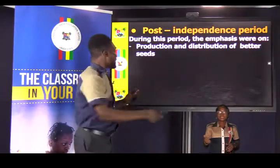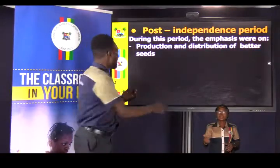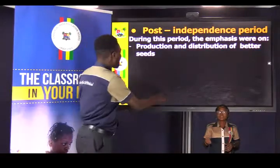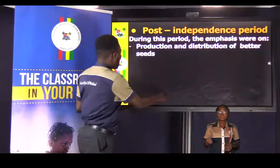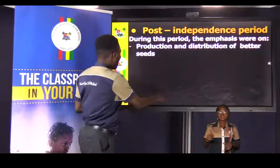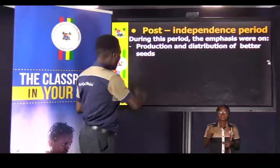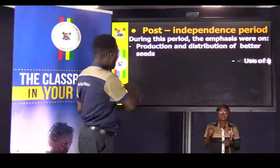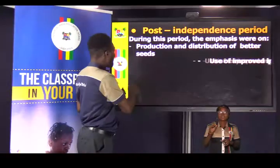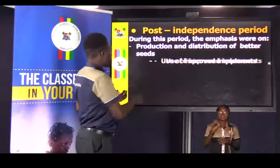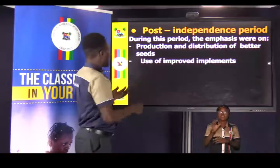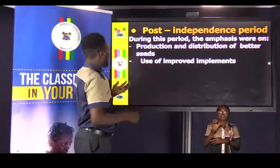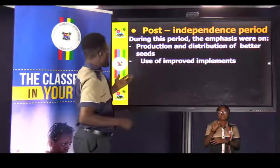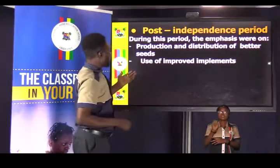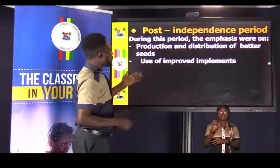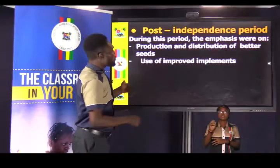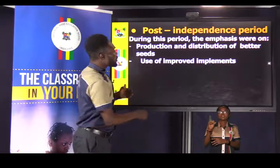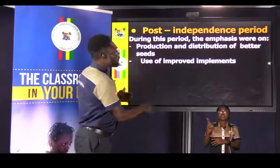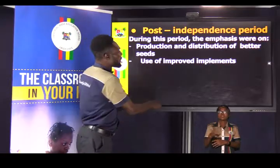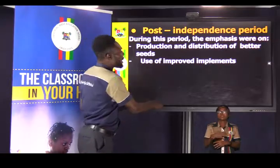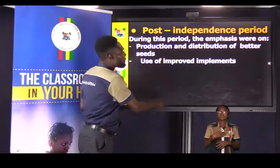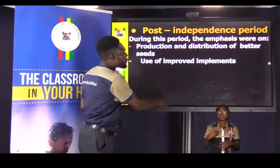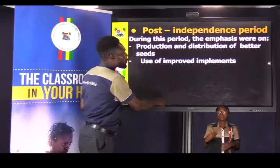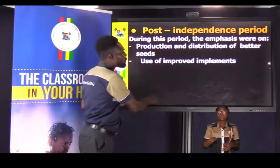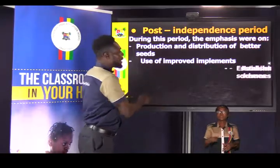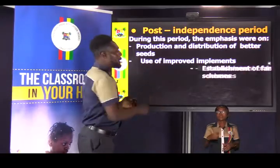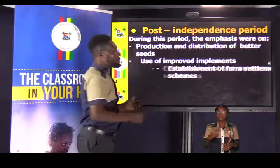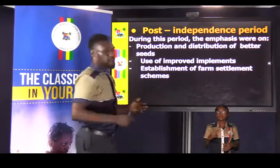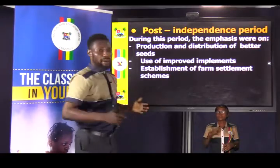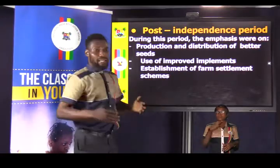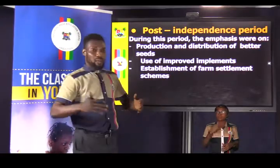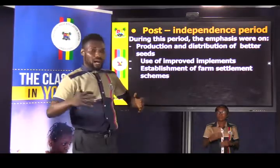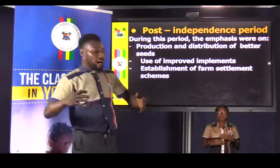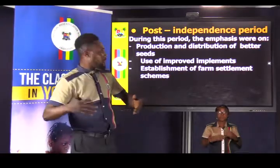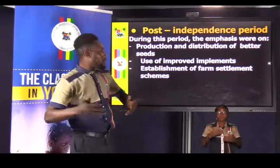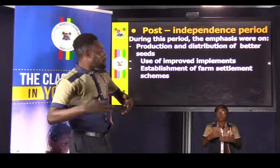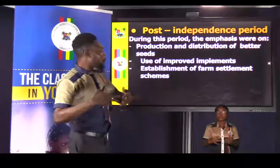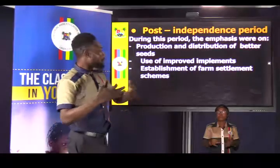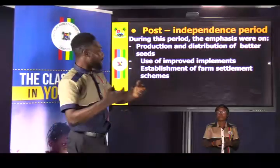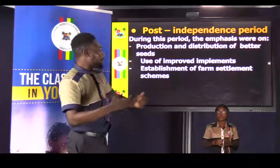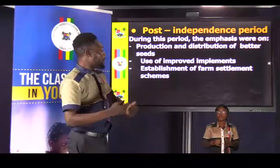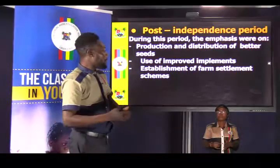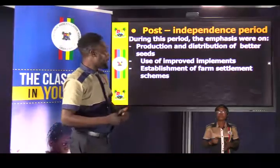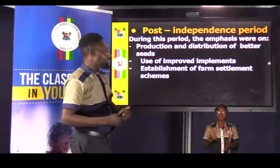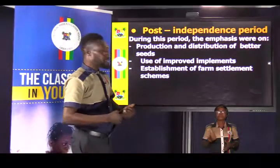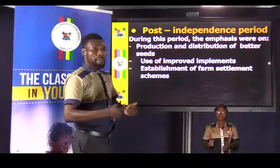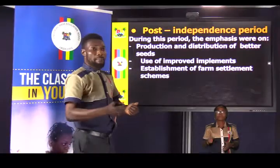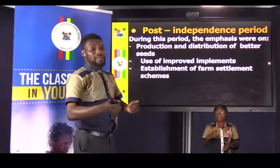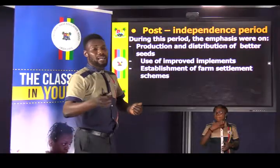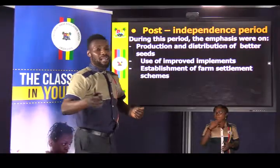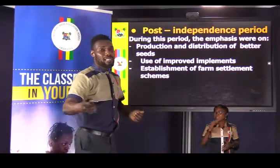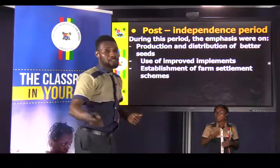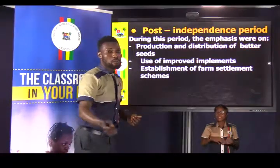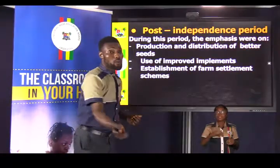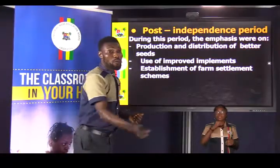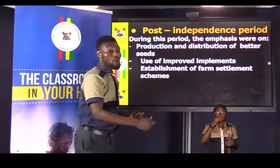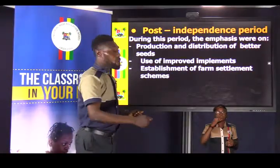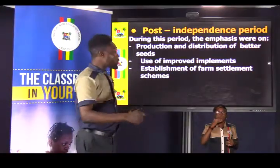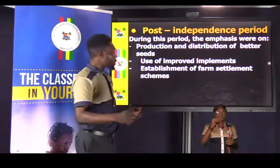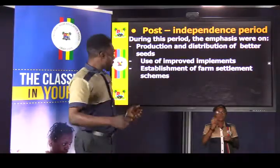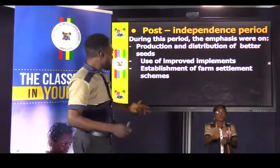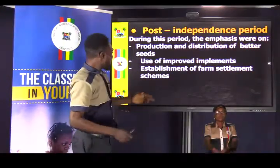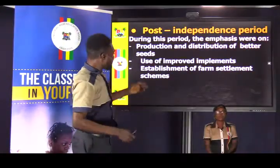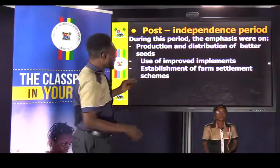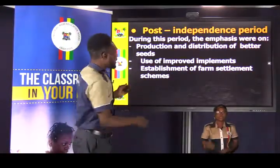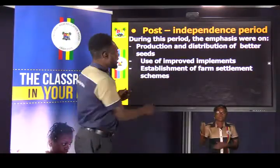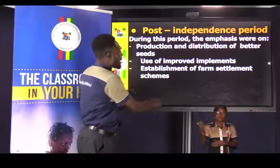of better seeds, use of improved implements. We now have improved implements better than the use of